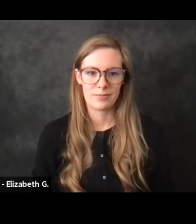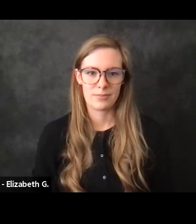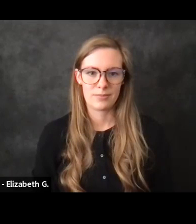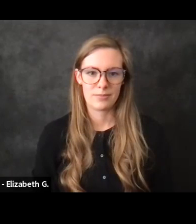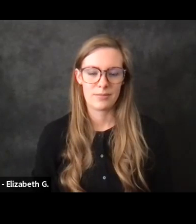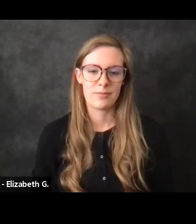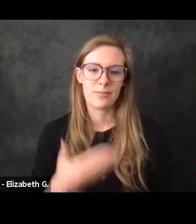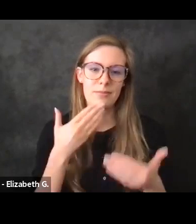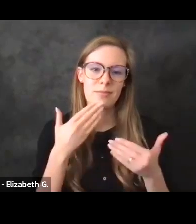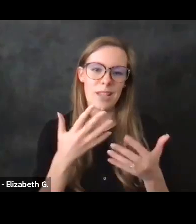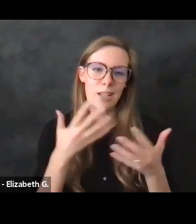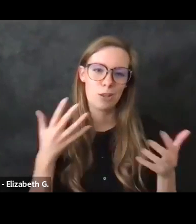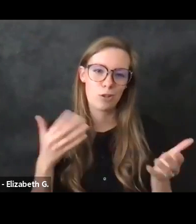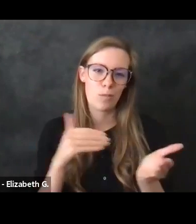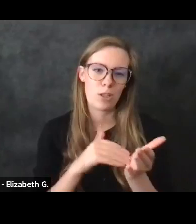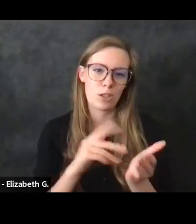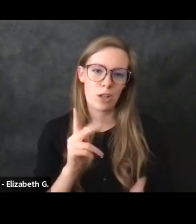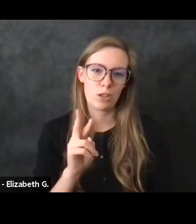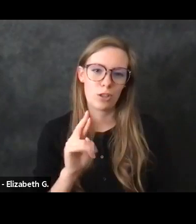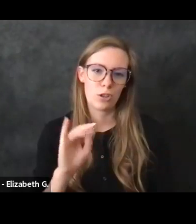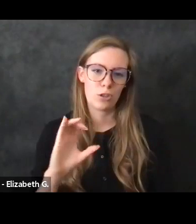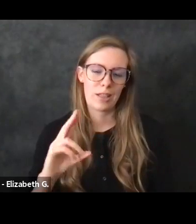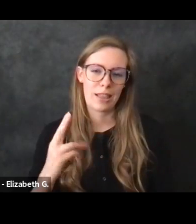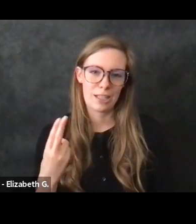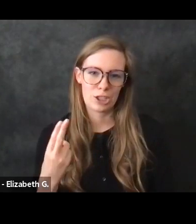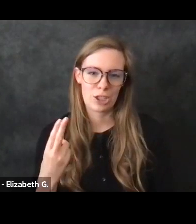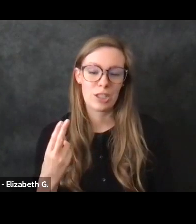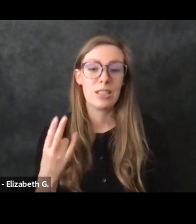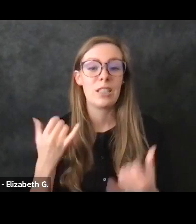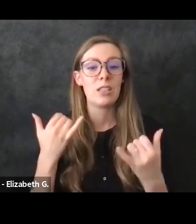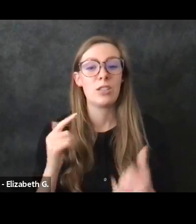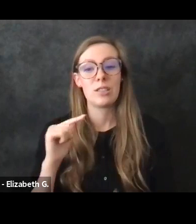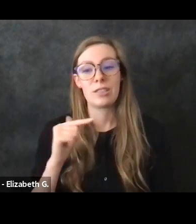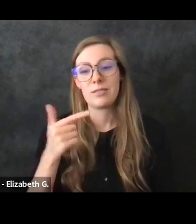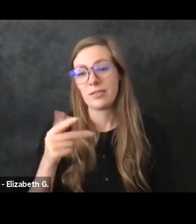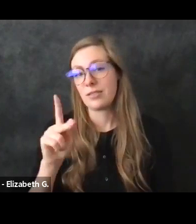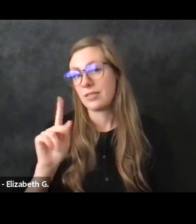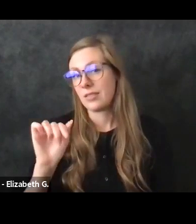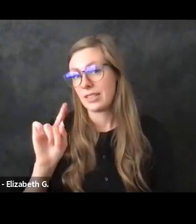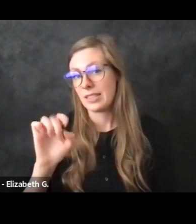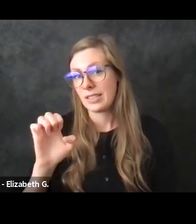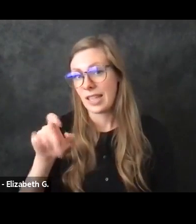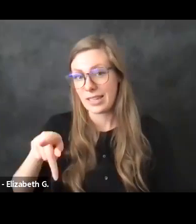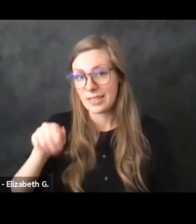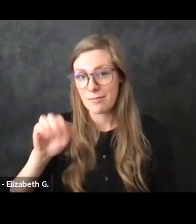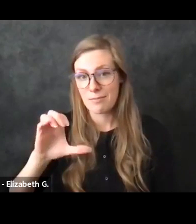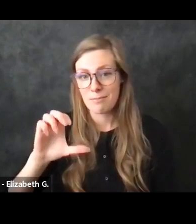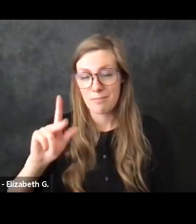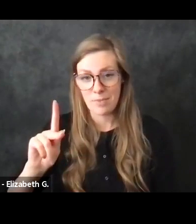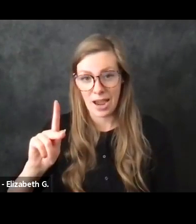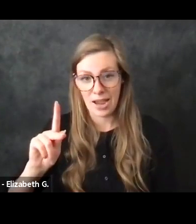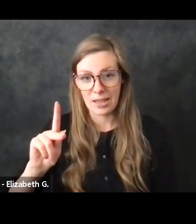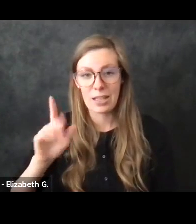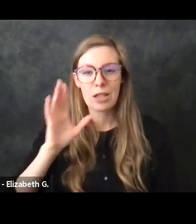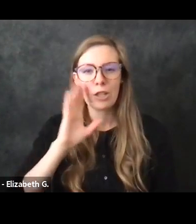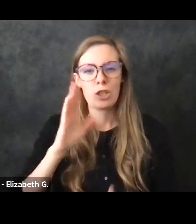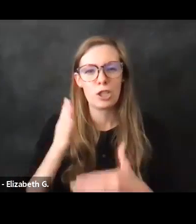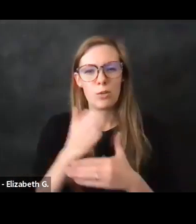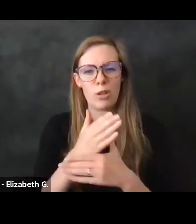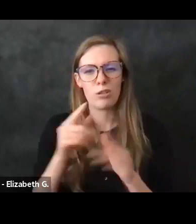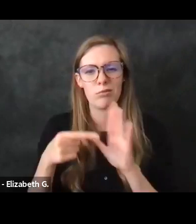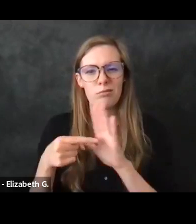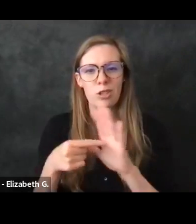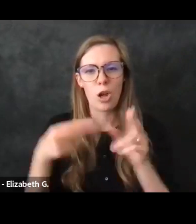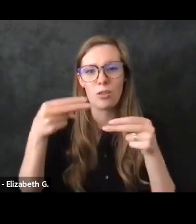Thank you so much for that, Dr. Krilich. Now we're going to go ahead and hear from Kate Pack from our county's epidemiology team, who's going to share some slides showing the